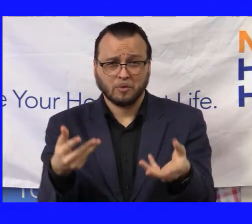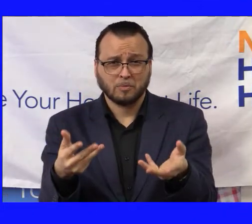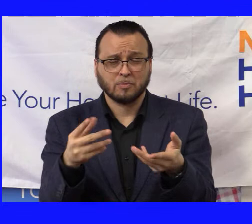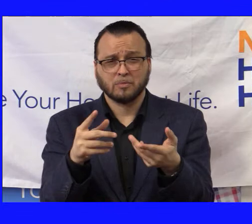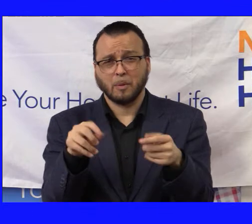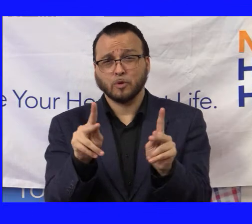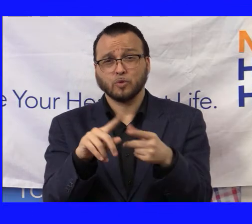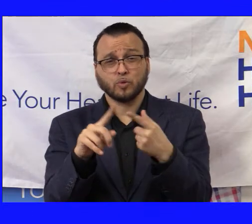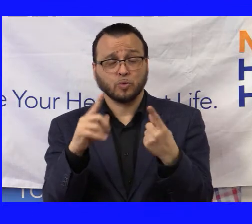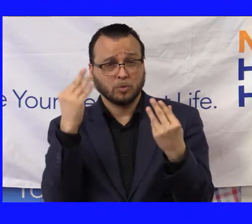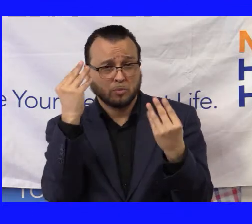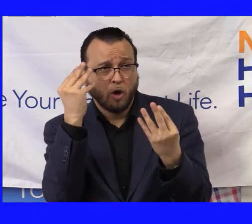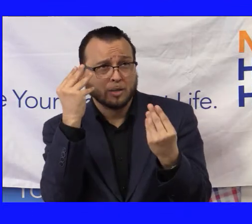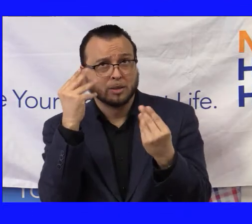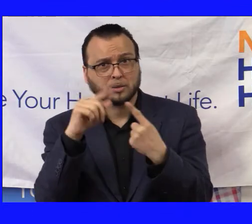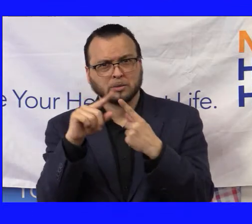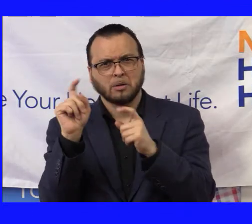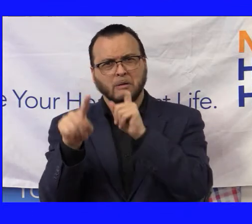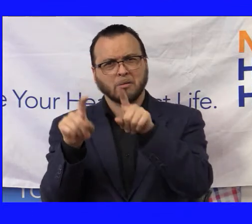and ask any questions that you may have.